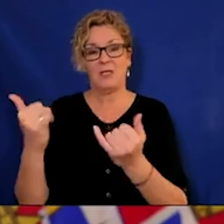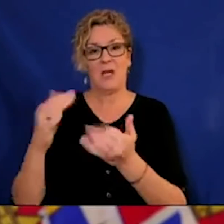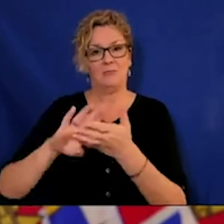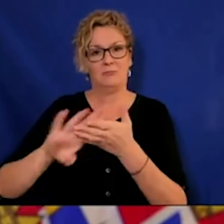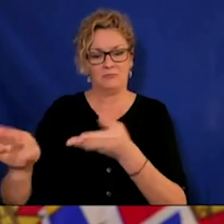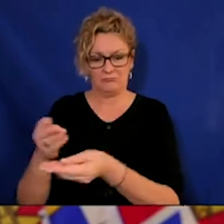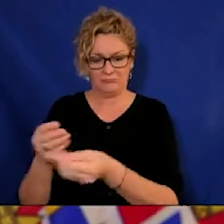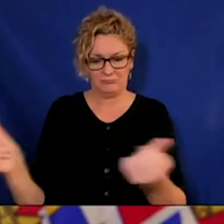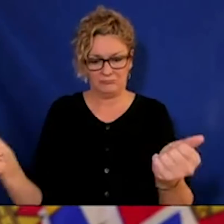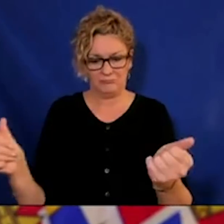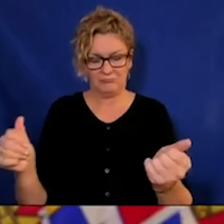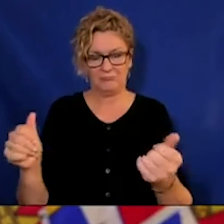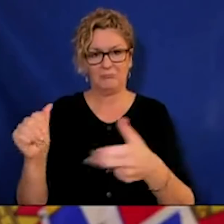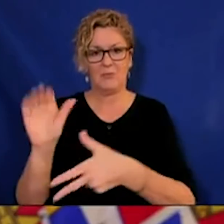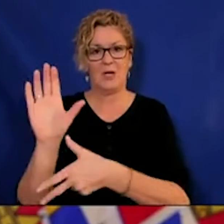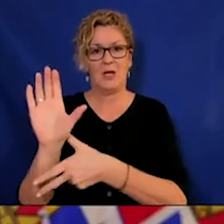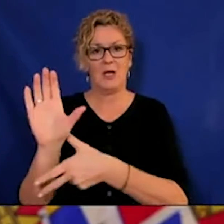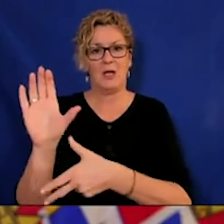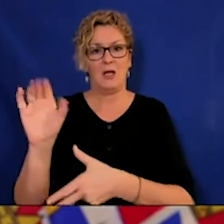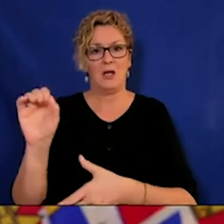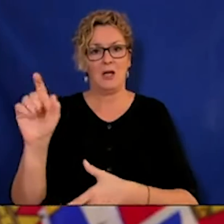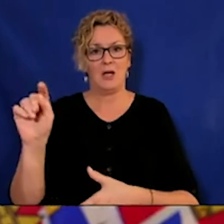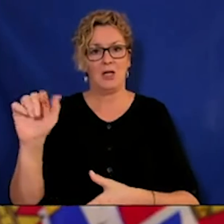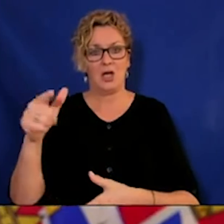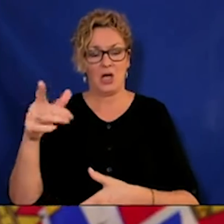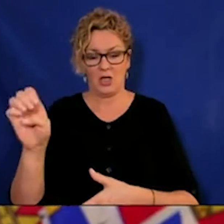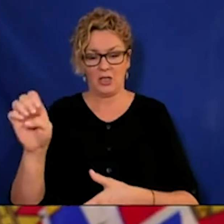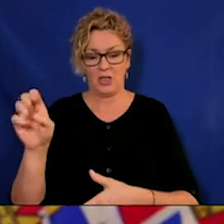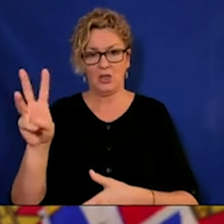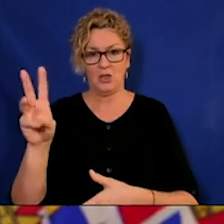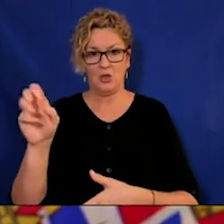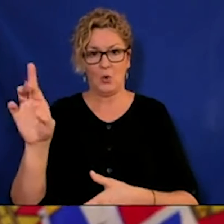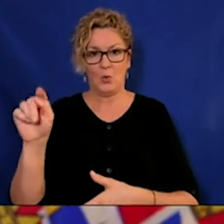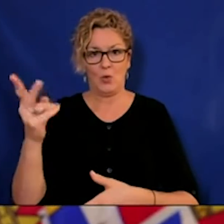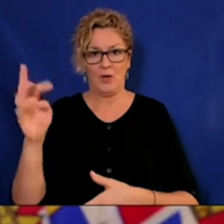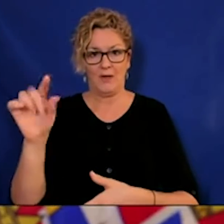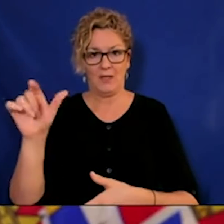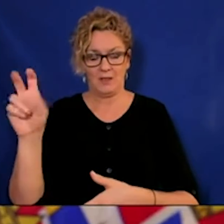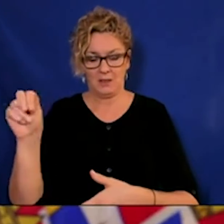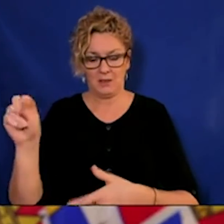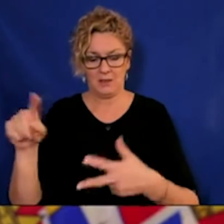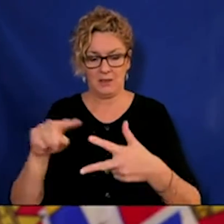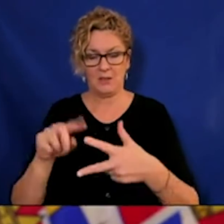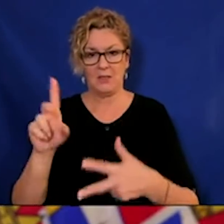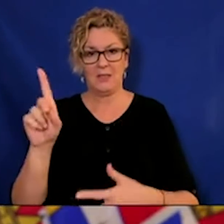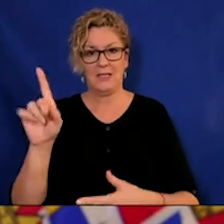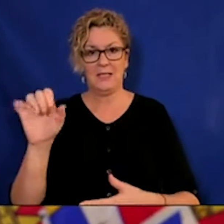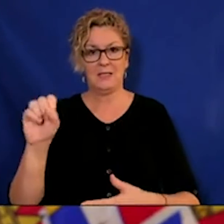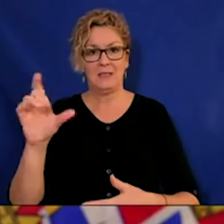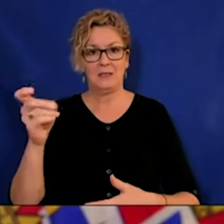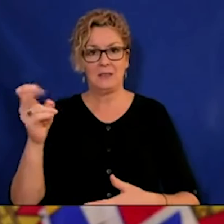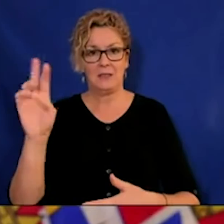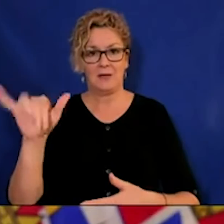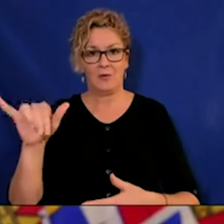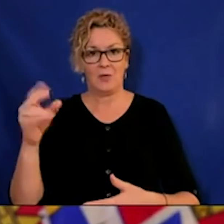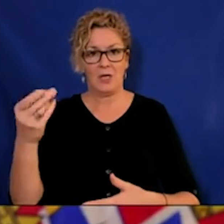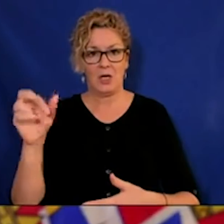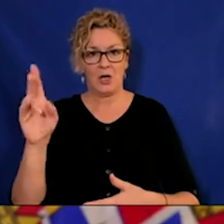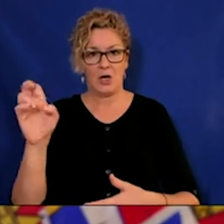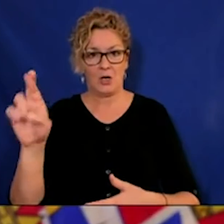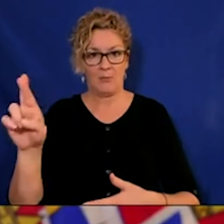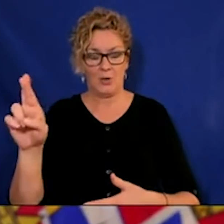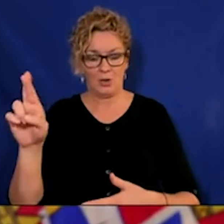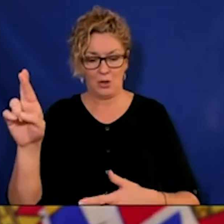Hospital 4SC. That leaves us with 54 active outbreaks in long-term care and assisted